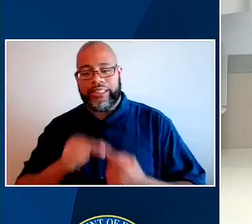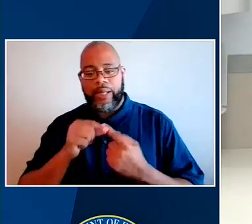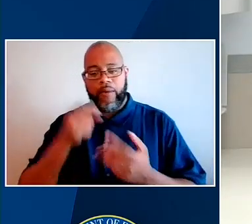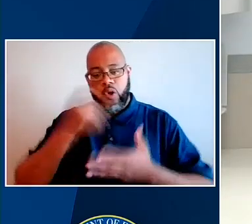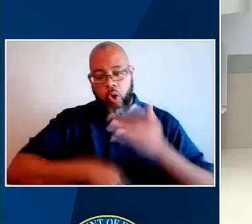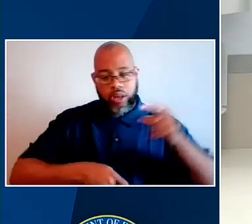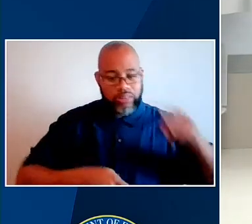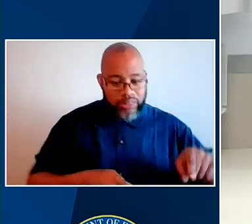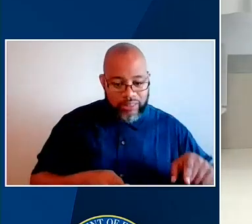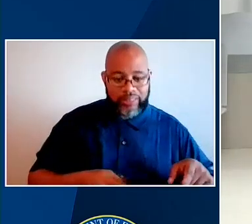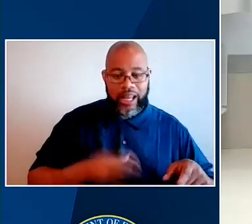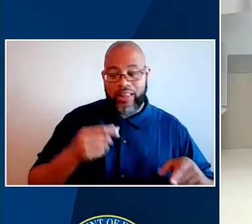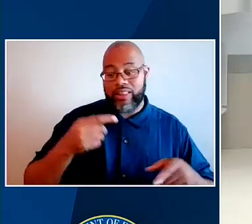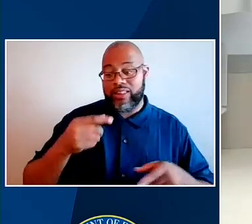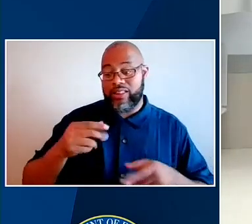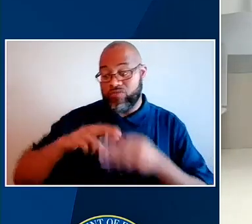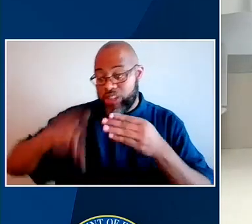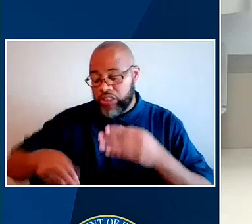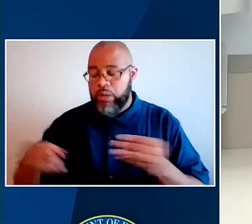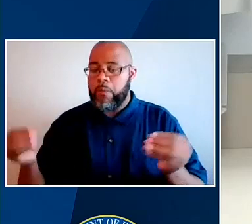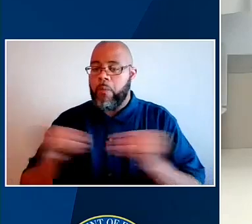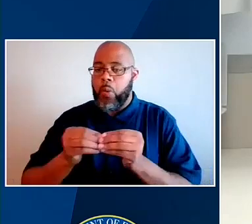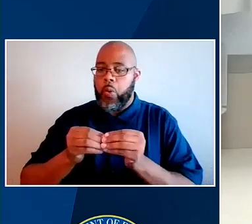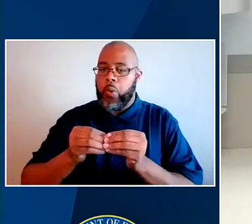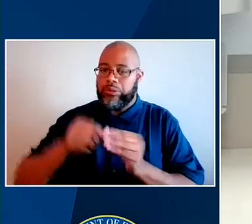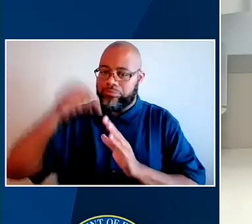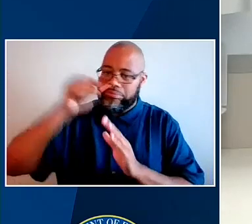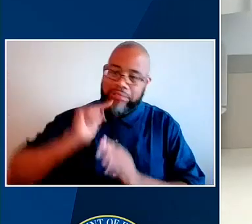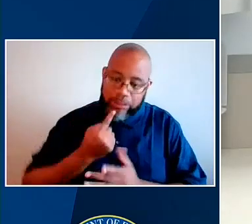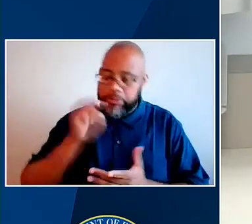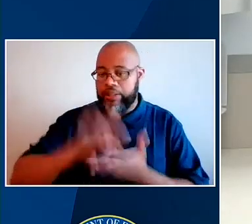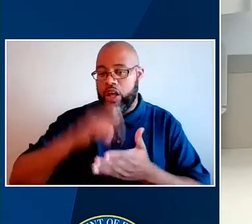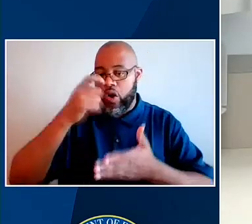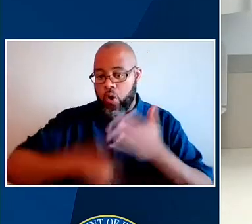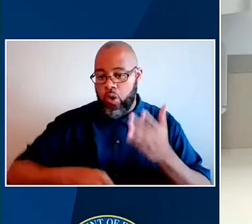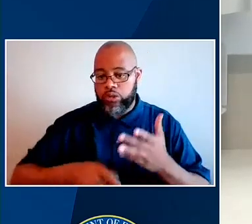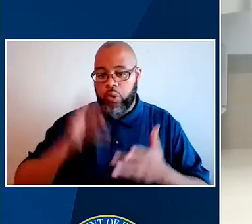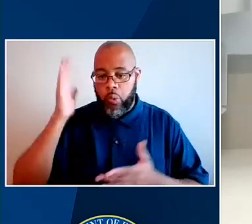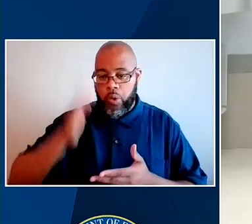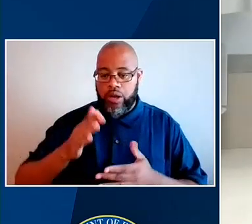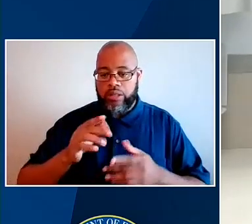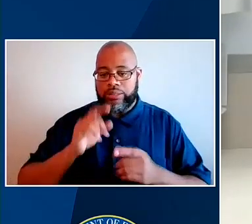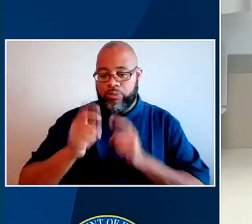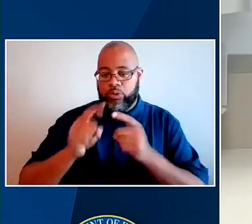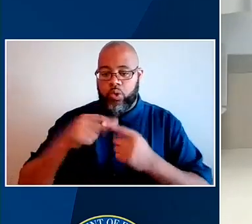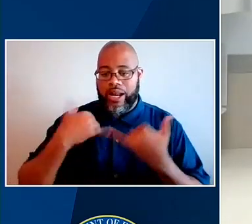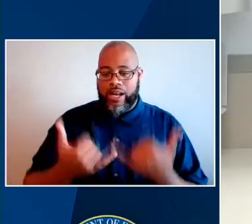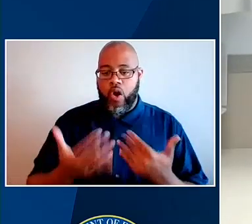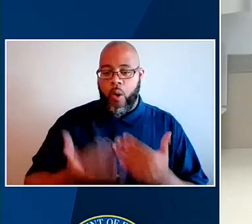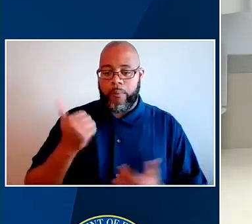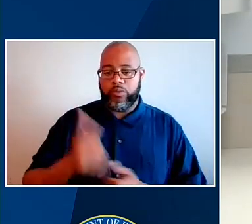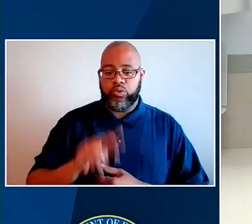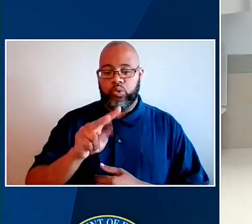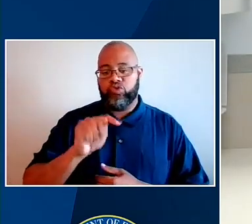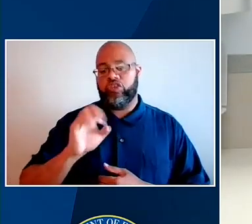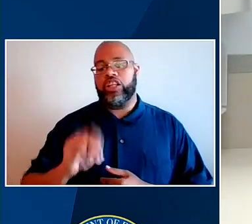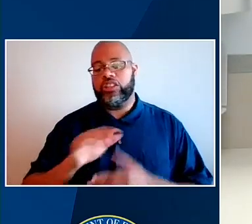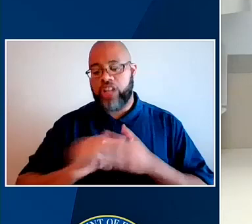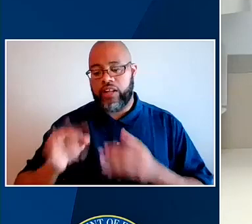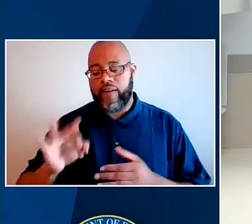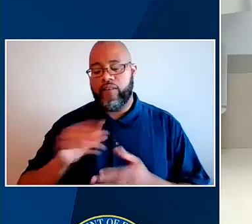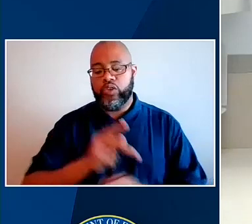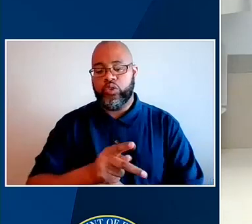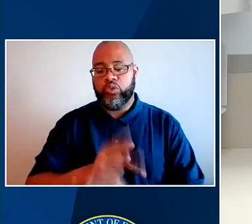here and the consequences are much more extreme because these costs are going to contribute to our now almost $2 trillion of student loan